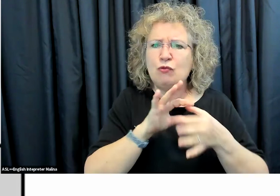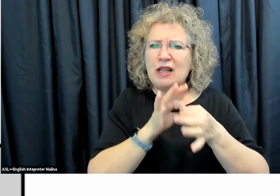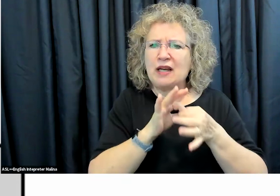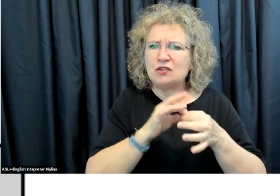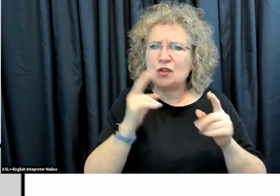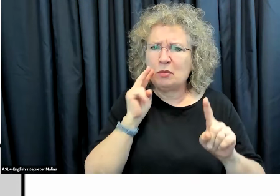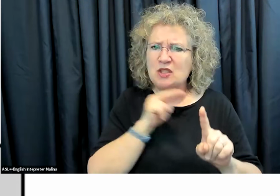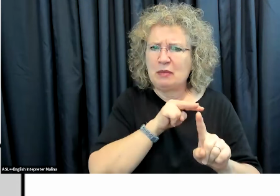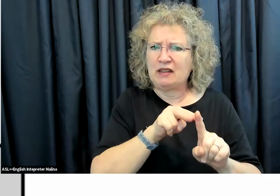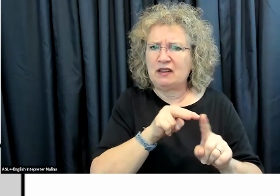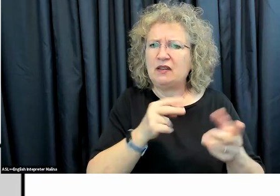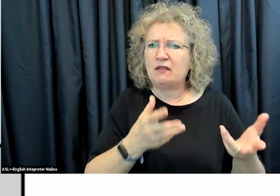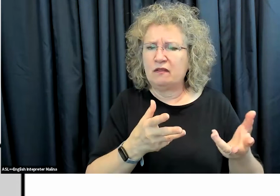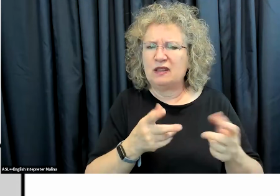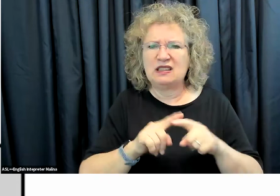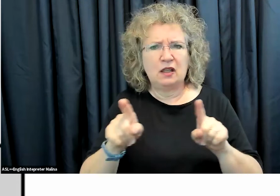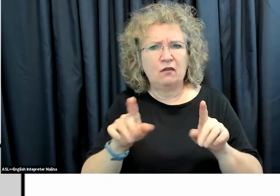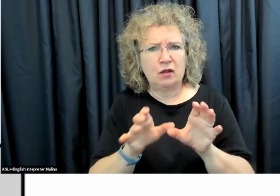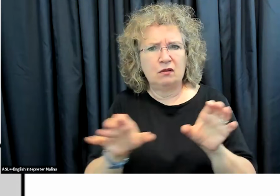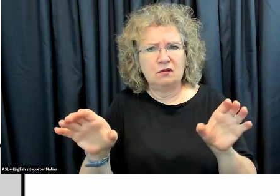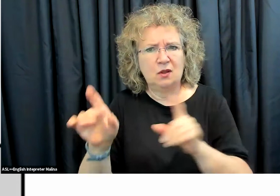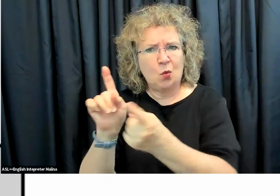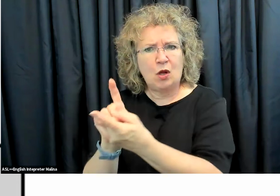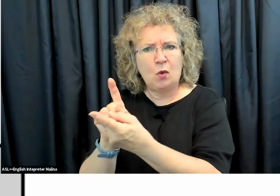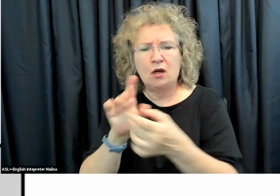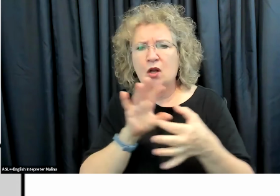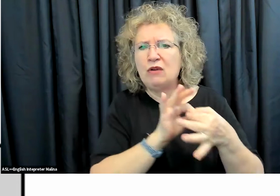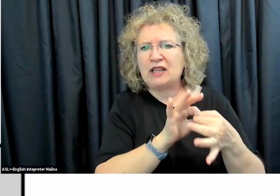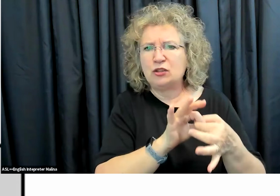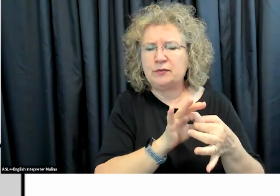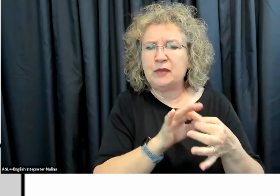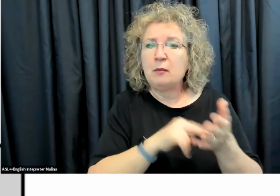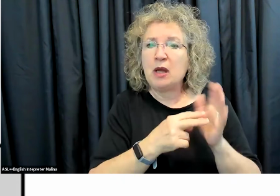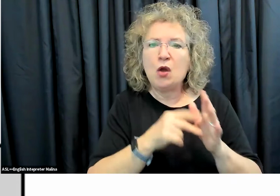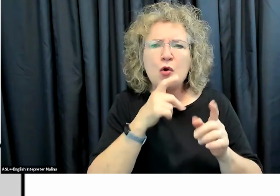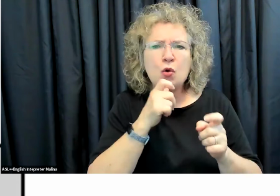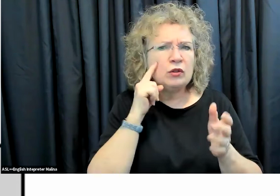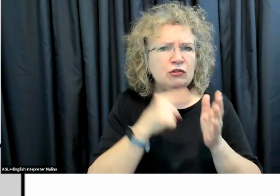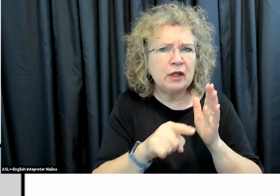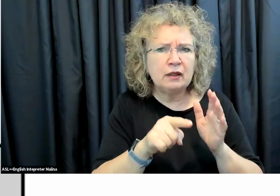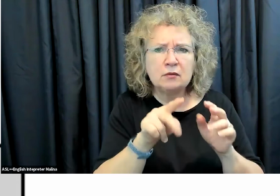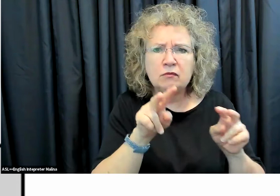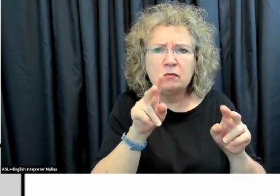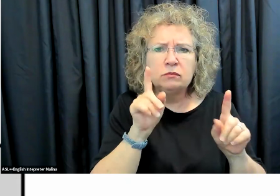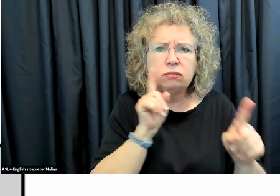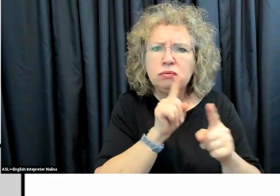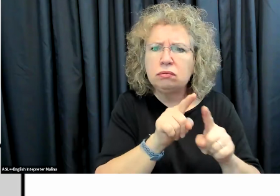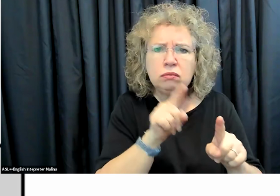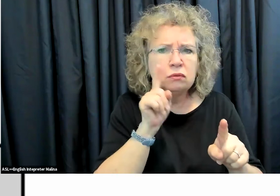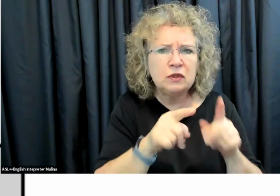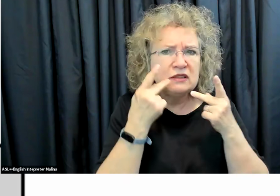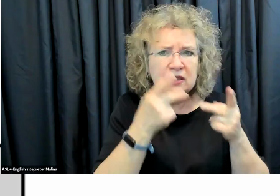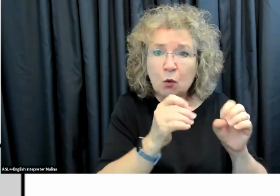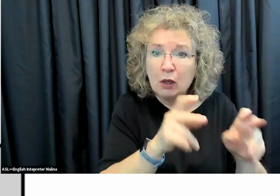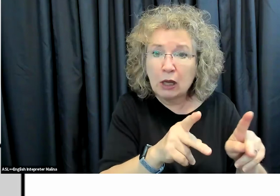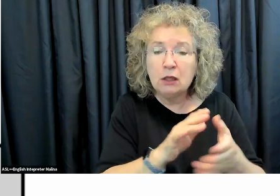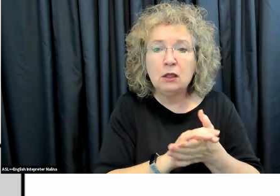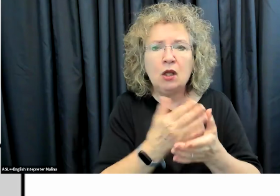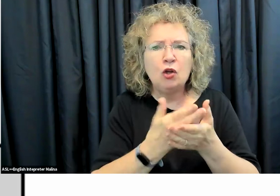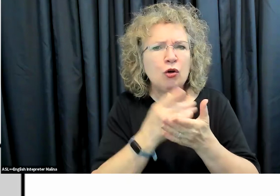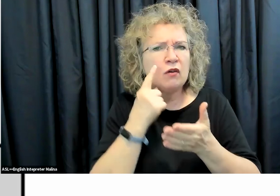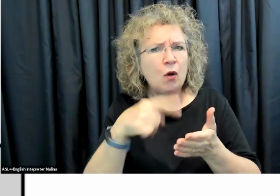to this work. So that means it's about who we check on, who we cook for, who we co-regulate with, and